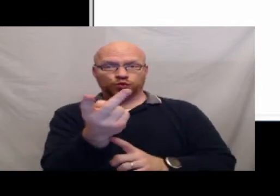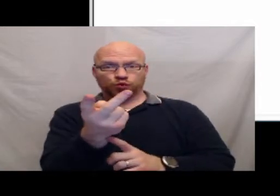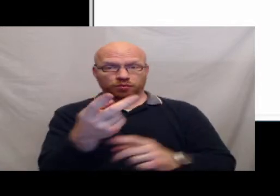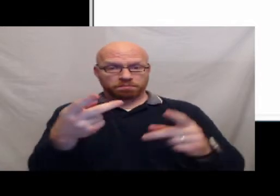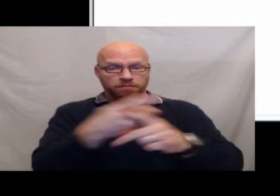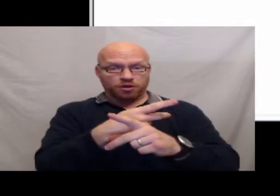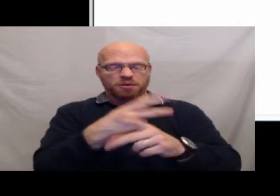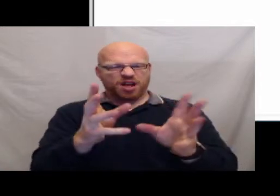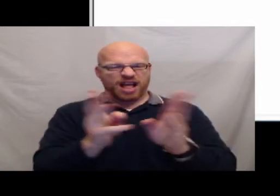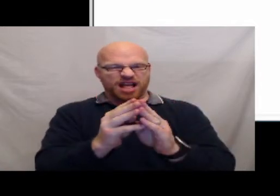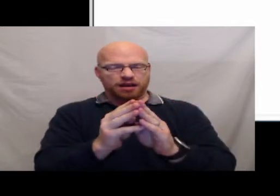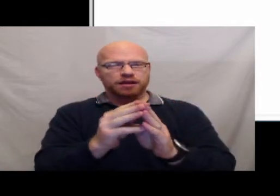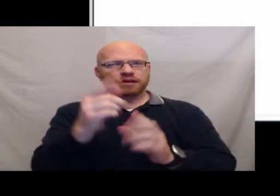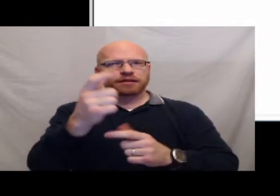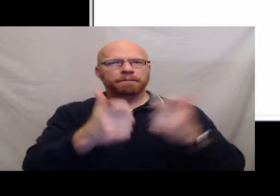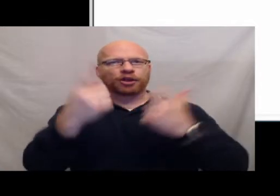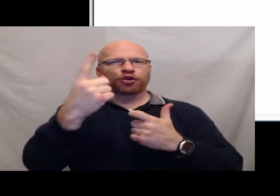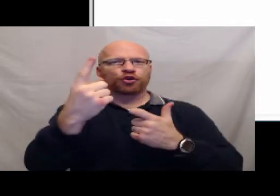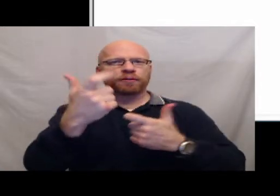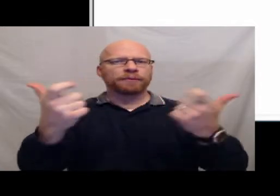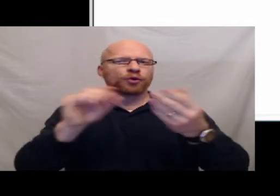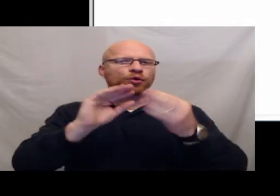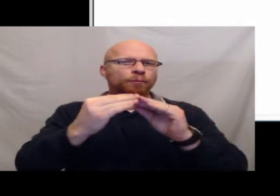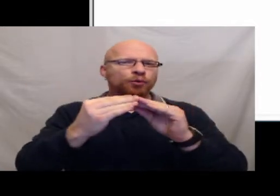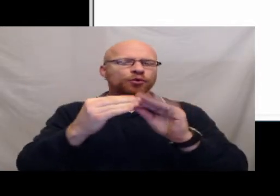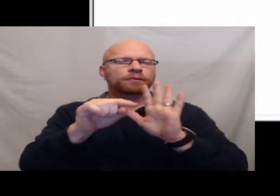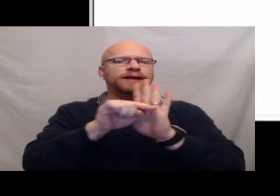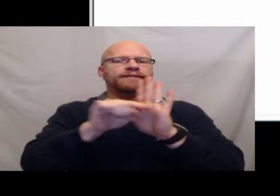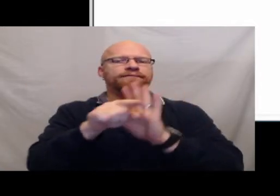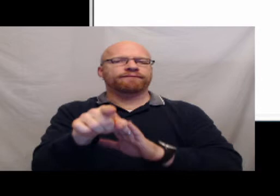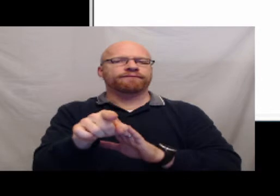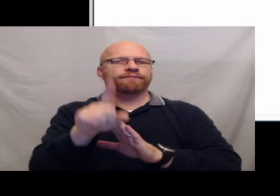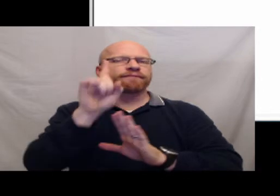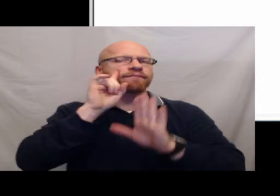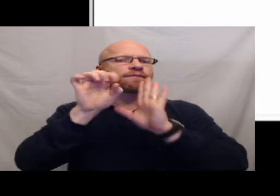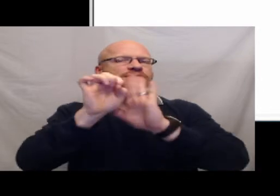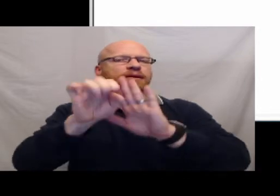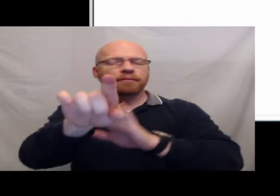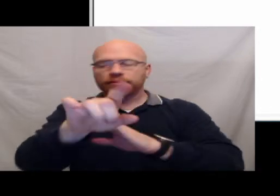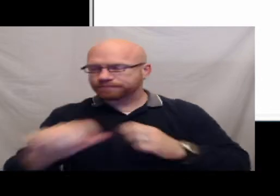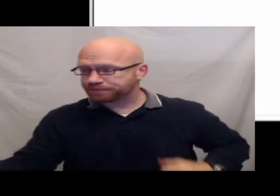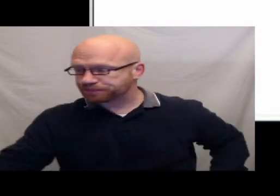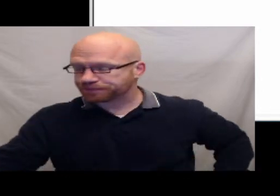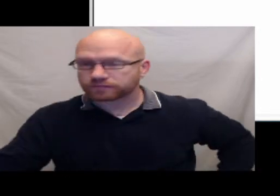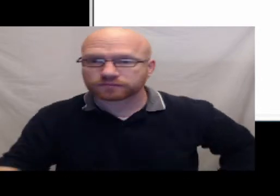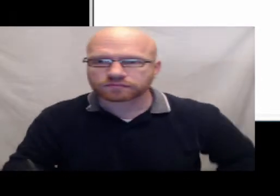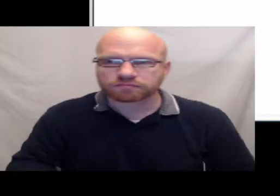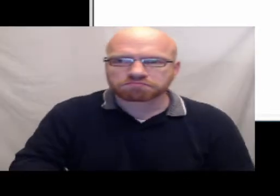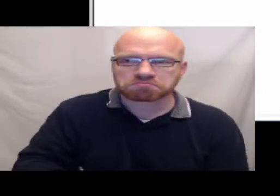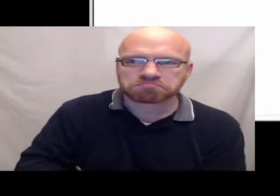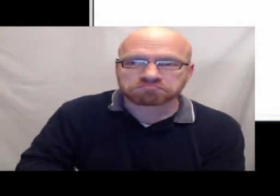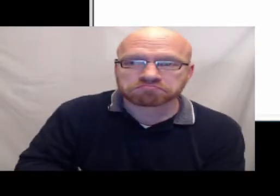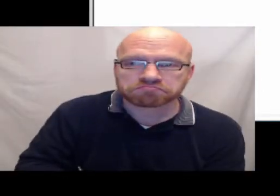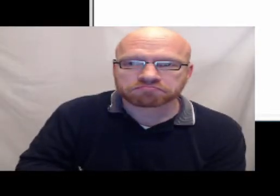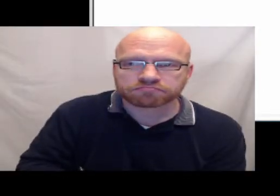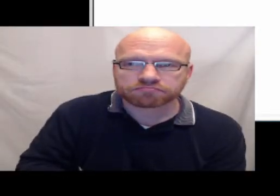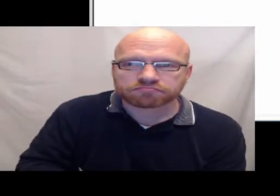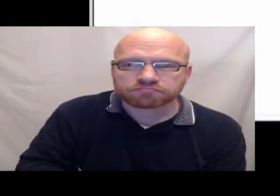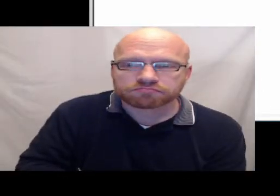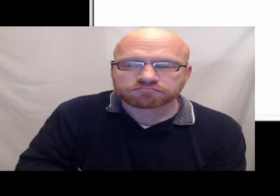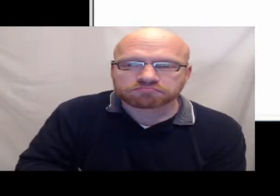the two factors to multiply together, the larger number has to be negative. Okay?